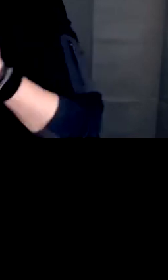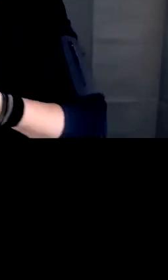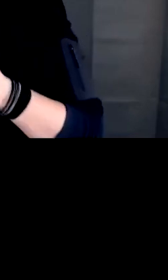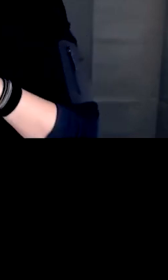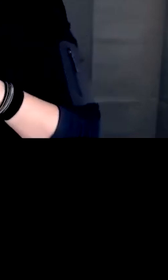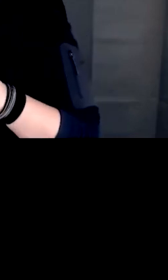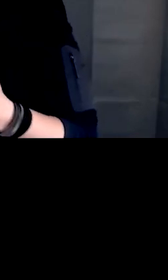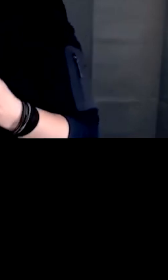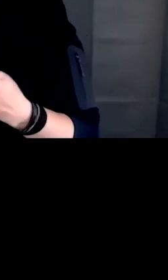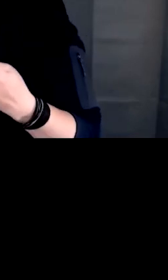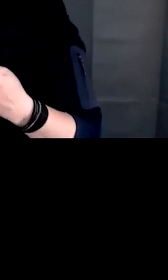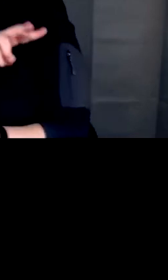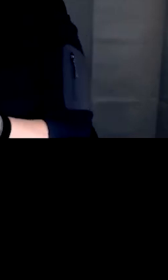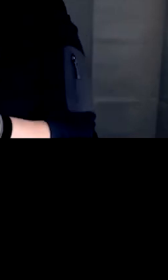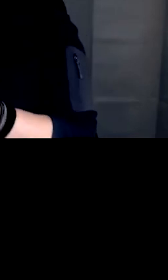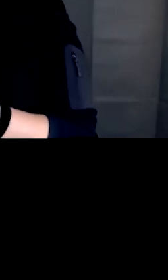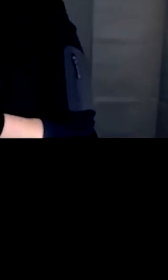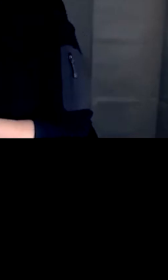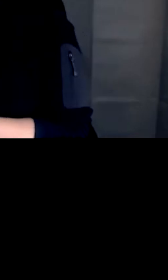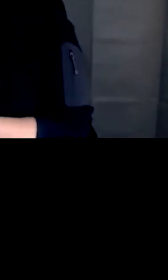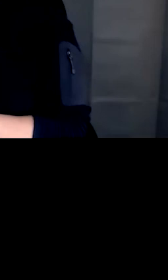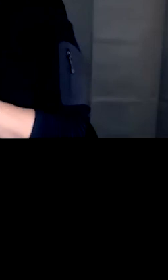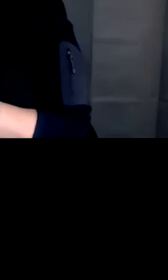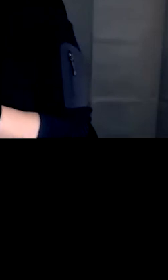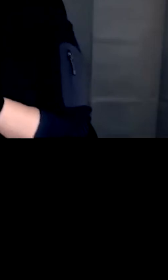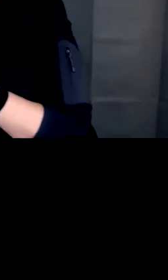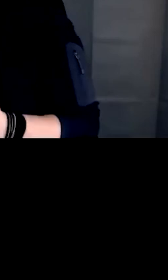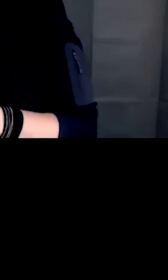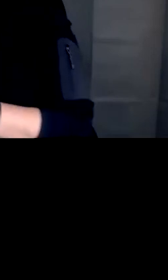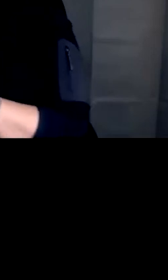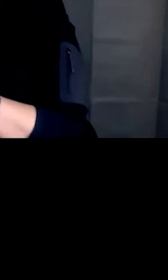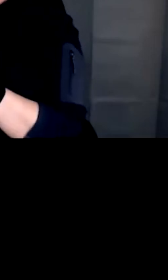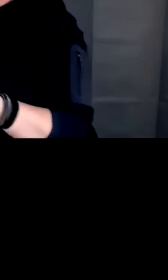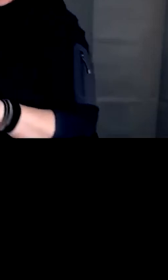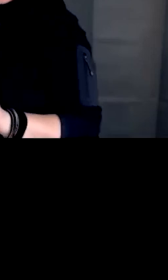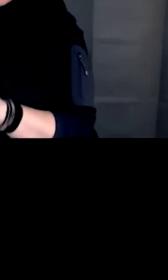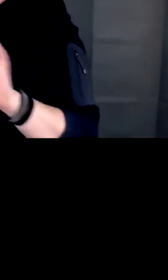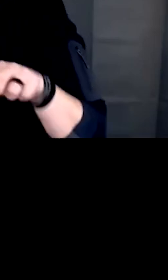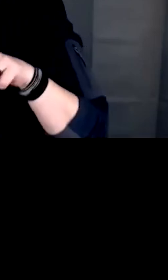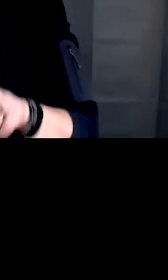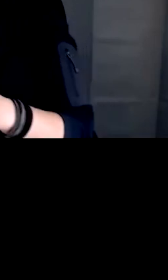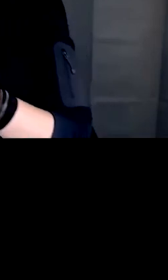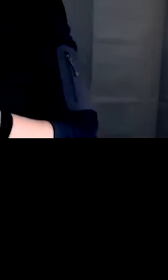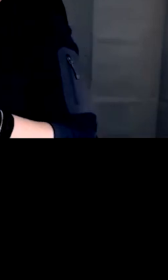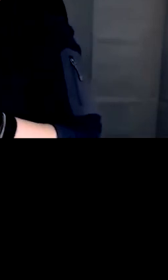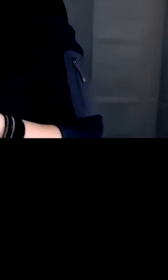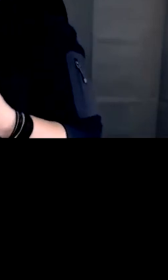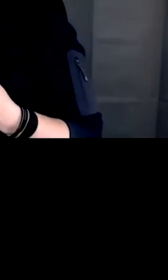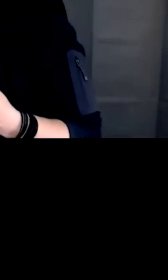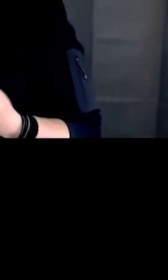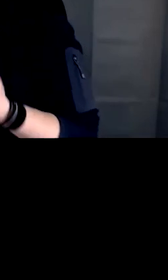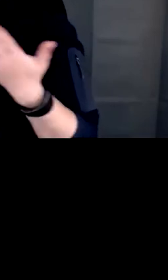either how psychotherapists can work in terms of analyzing language in the session, or how people who do brain stimulation